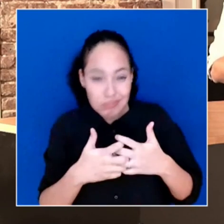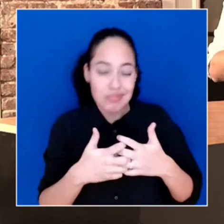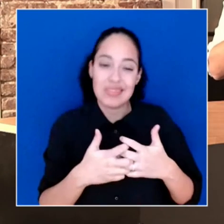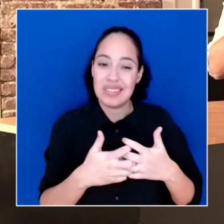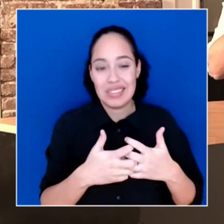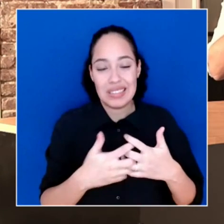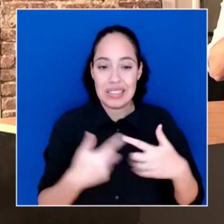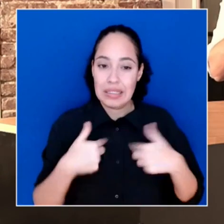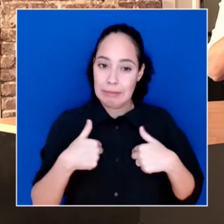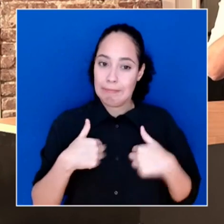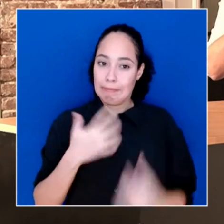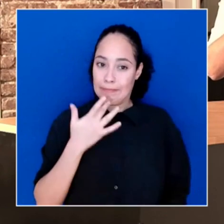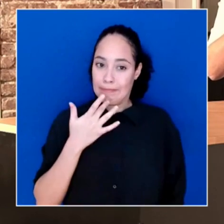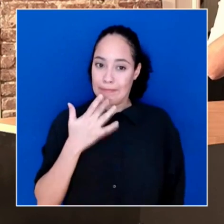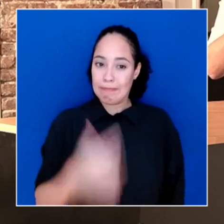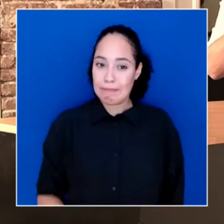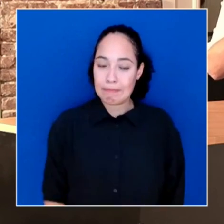just